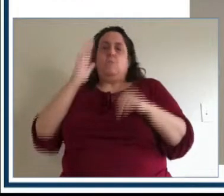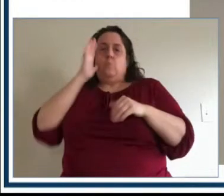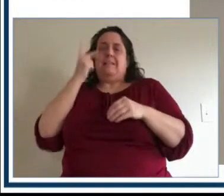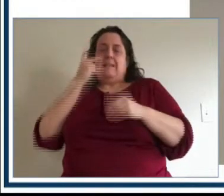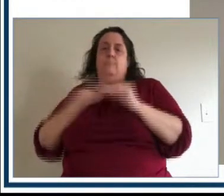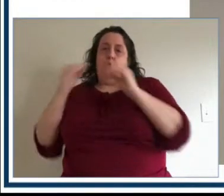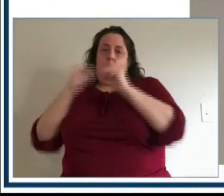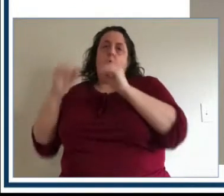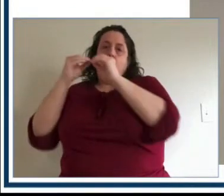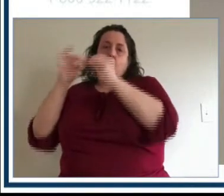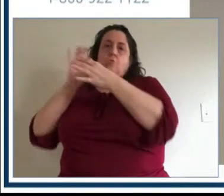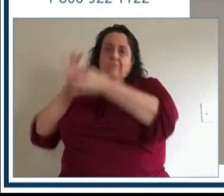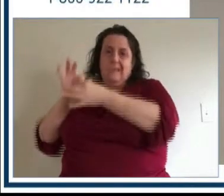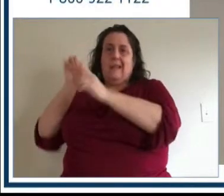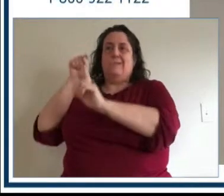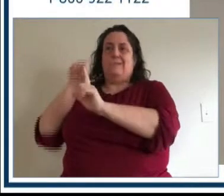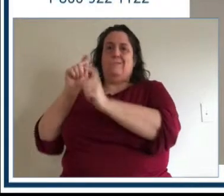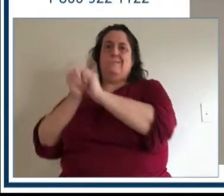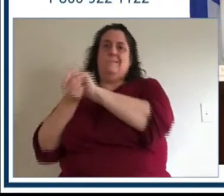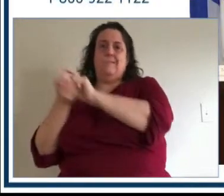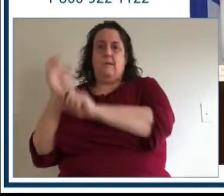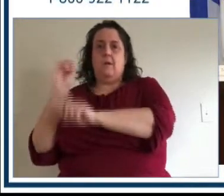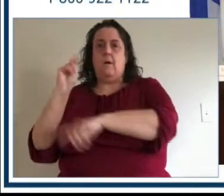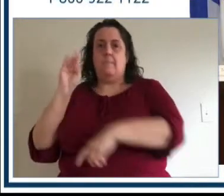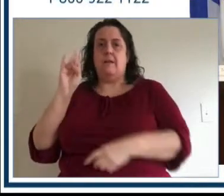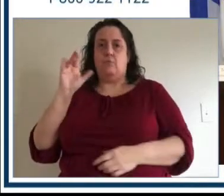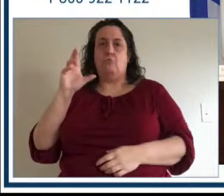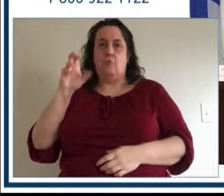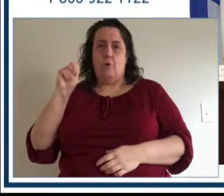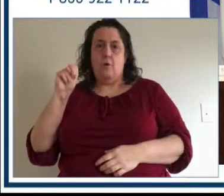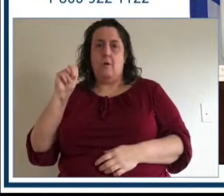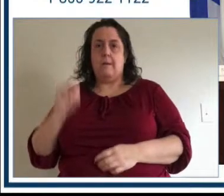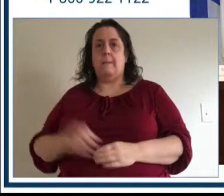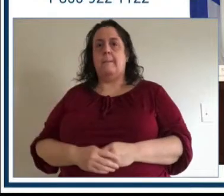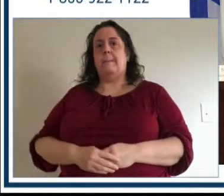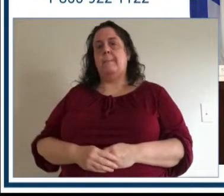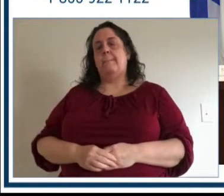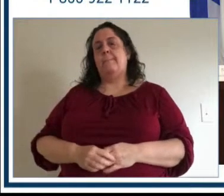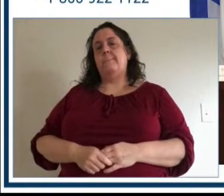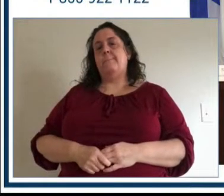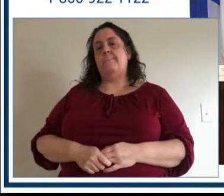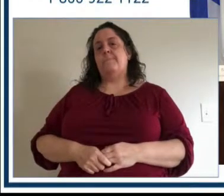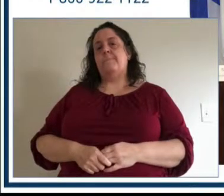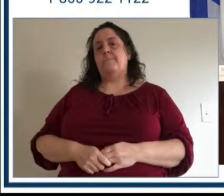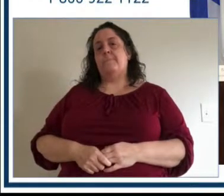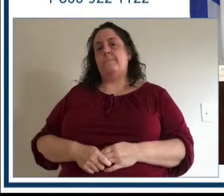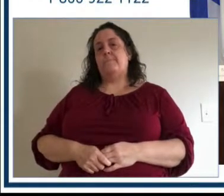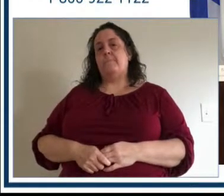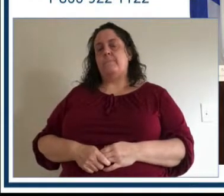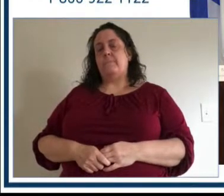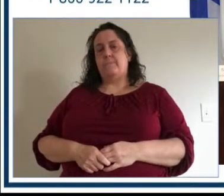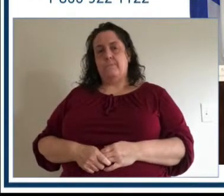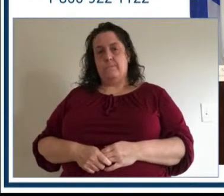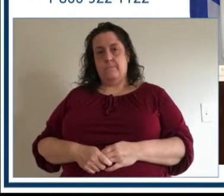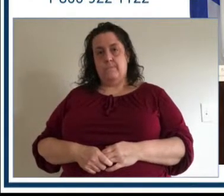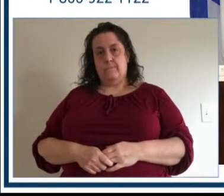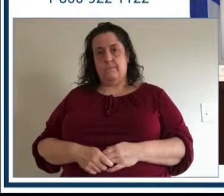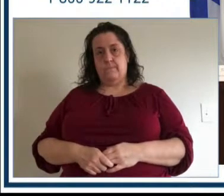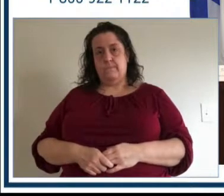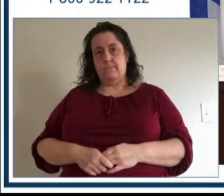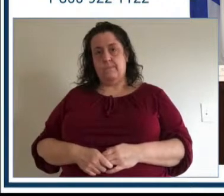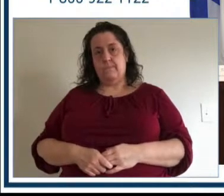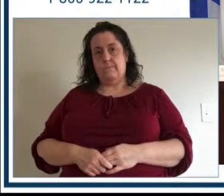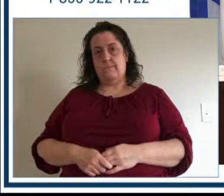being Omicron. Talk to your counterparts in other provinces to determine how this spread